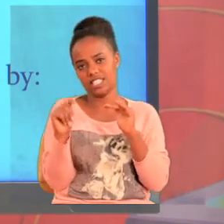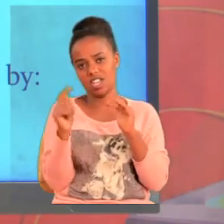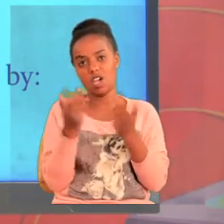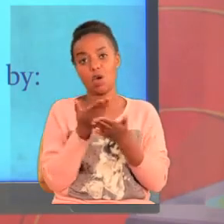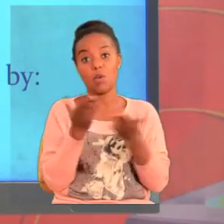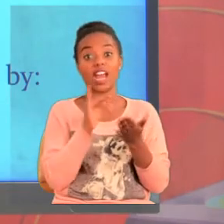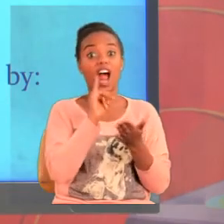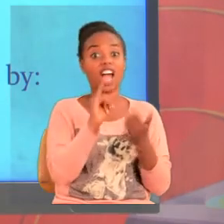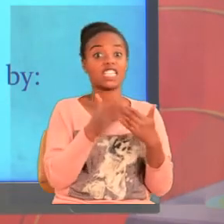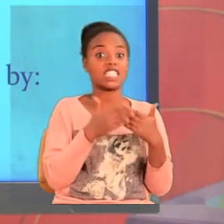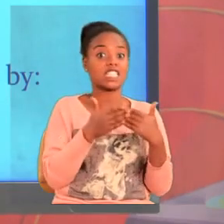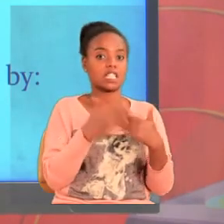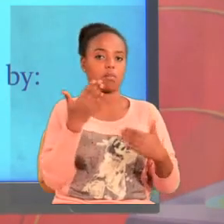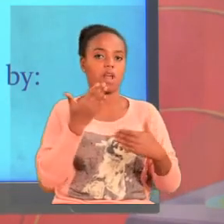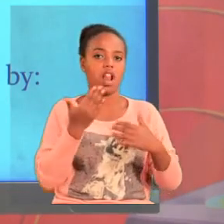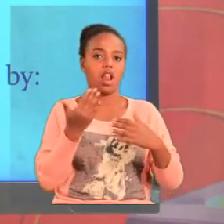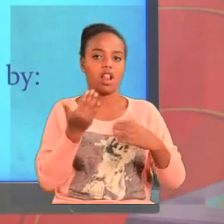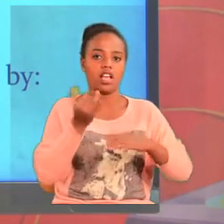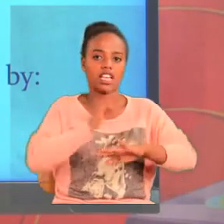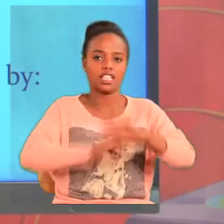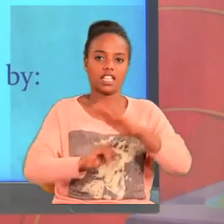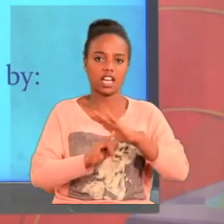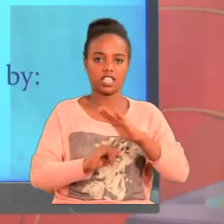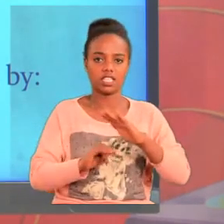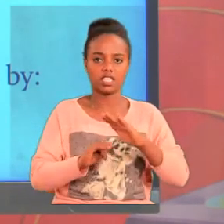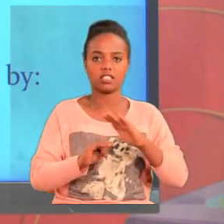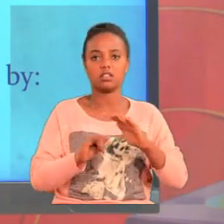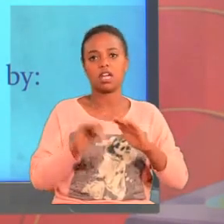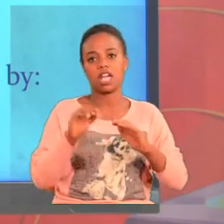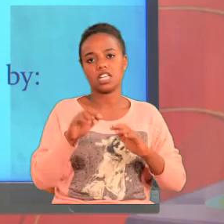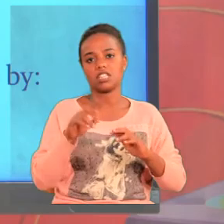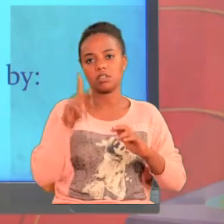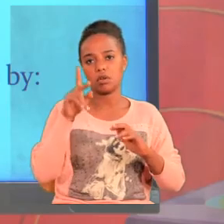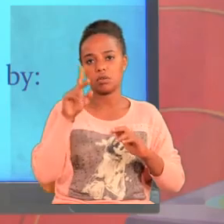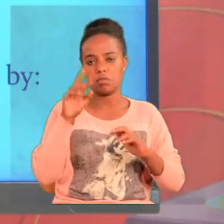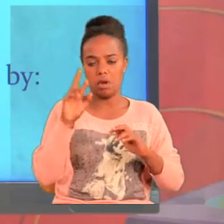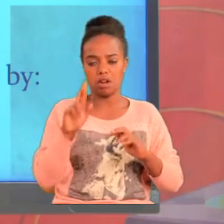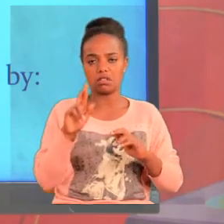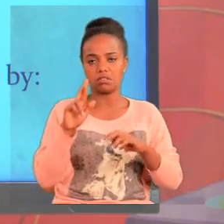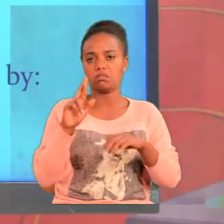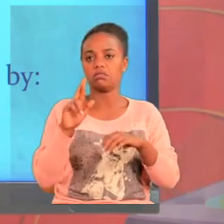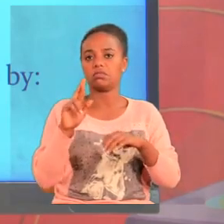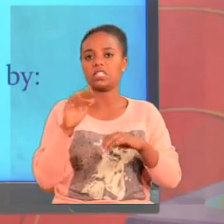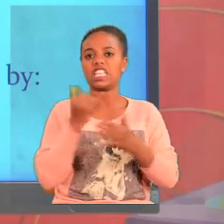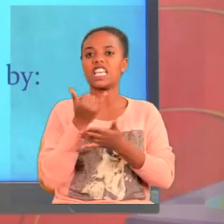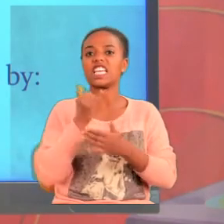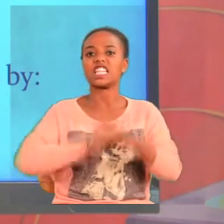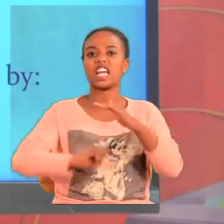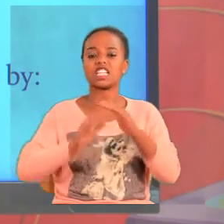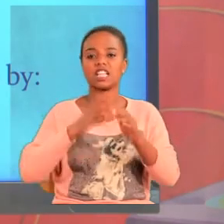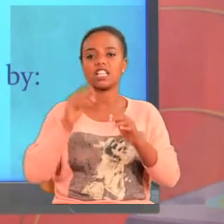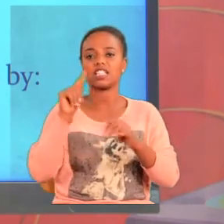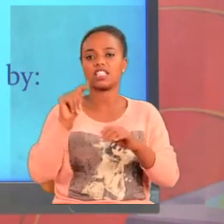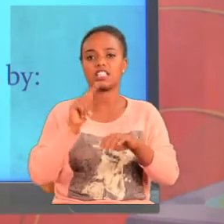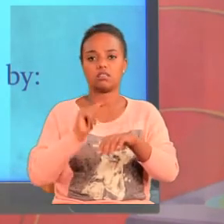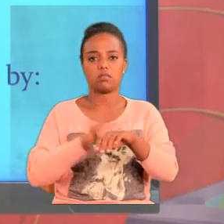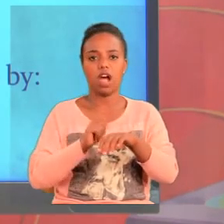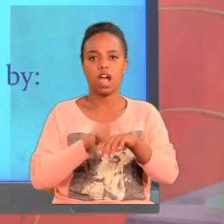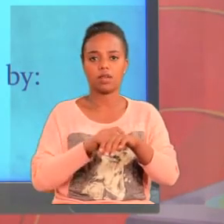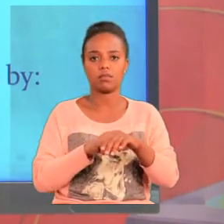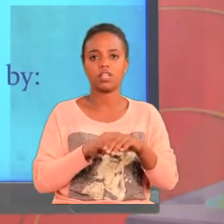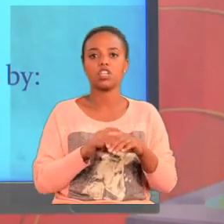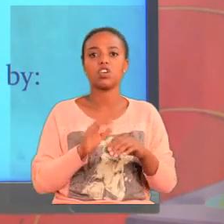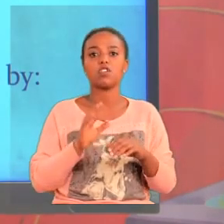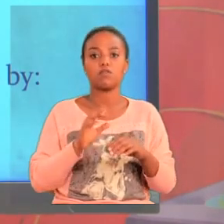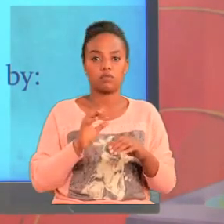is simple interest, P is principal, R is interest rate, and T is time. Future value of a compound interest is given